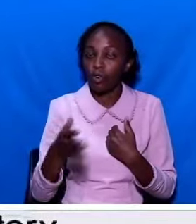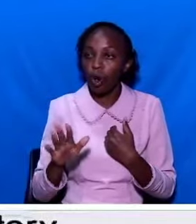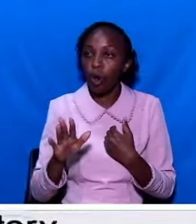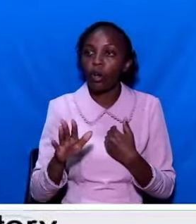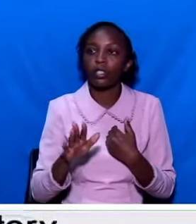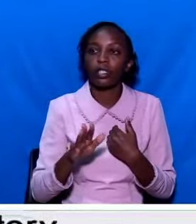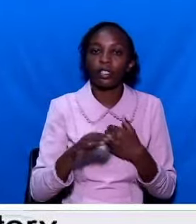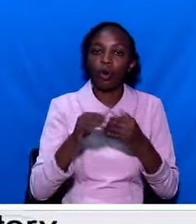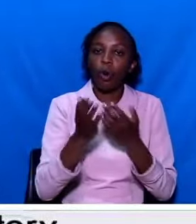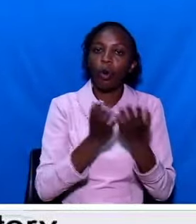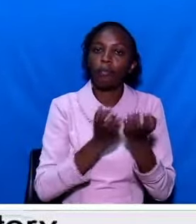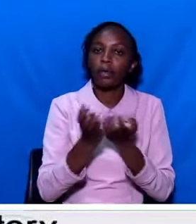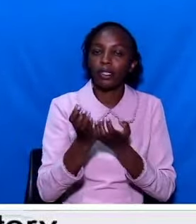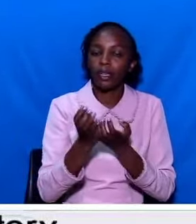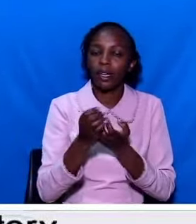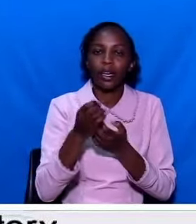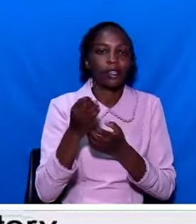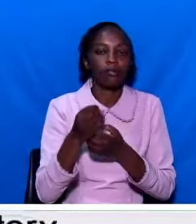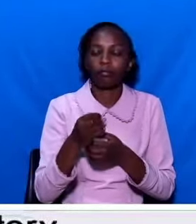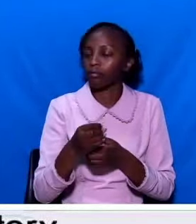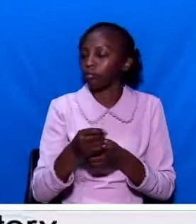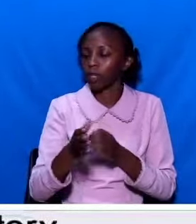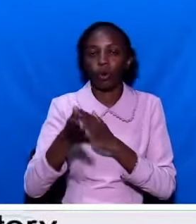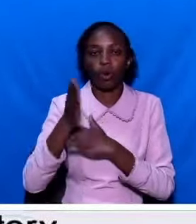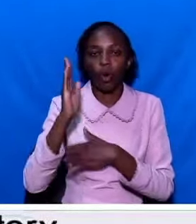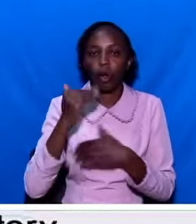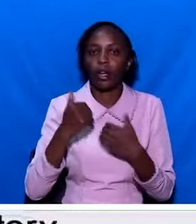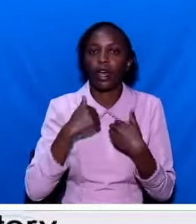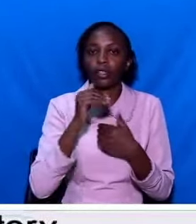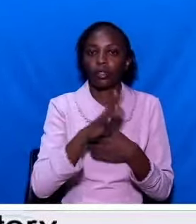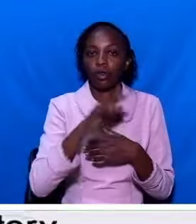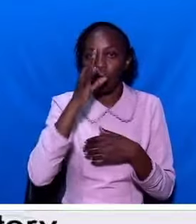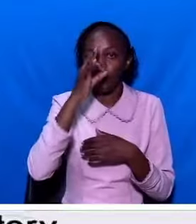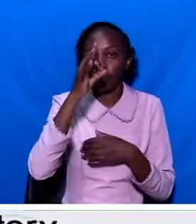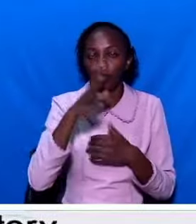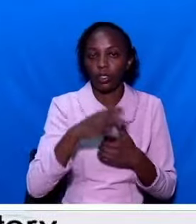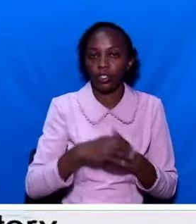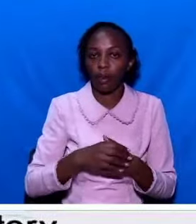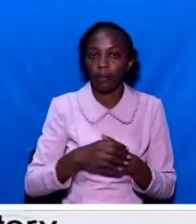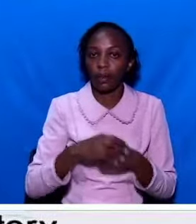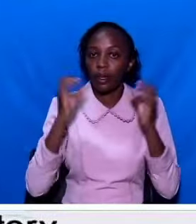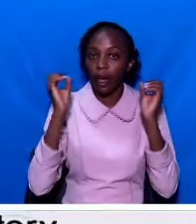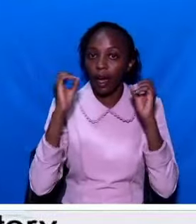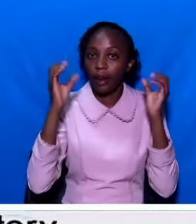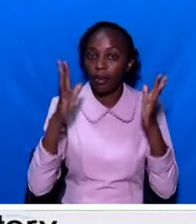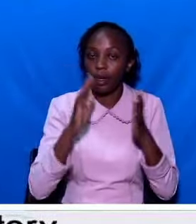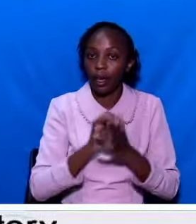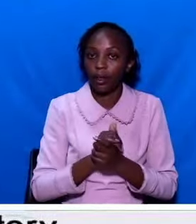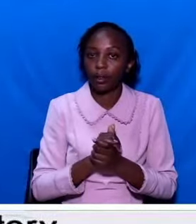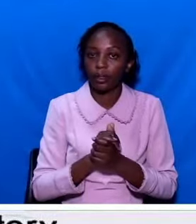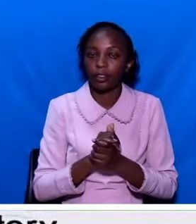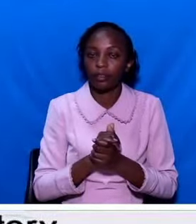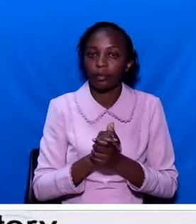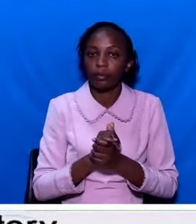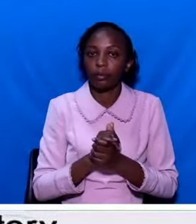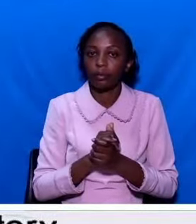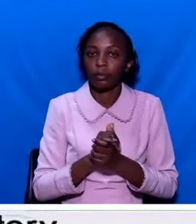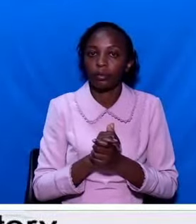You lost your business. You know, he still holds your future. Hallelujah.